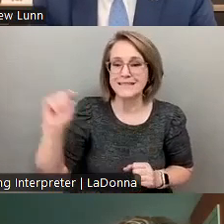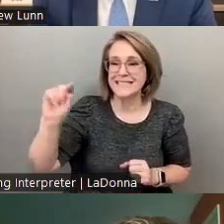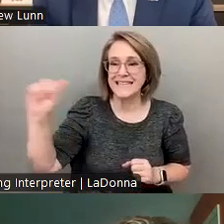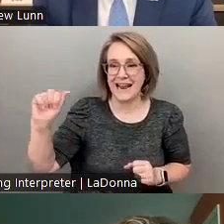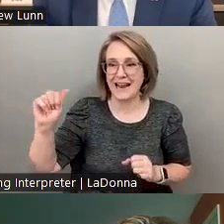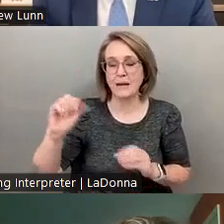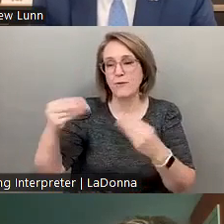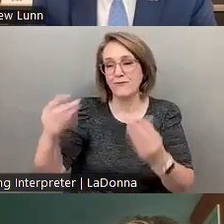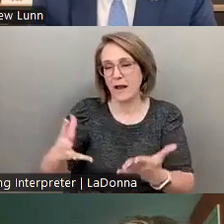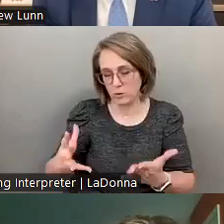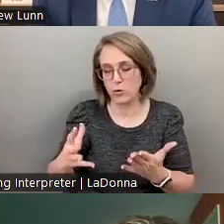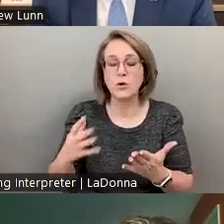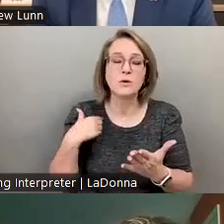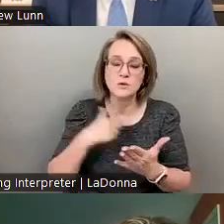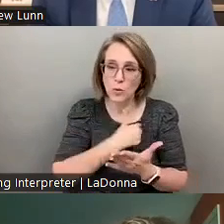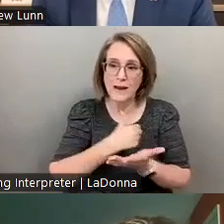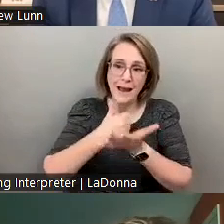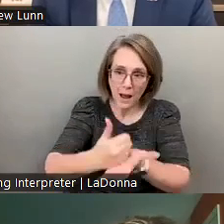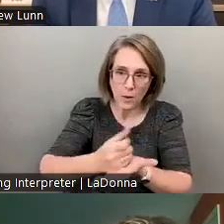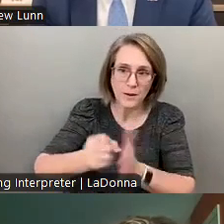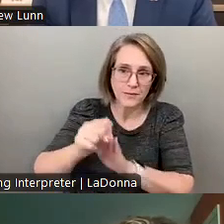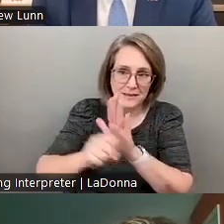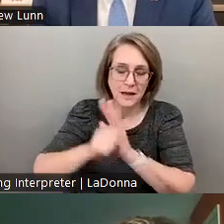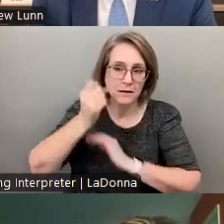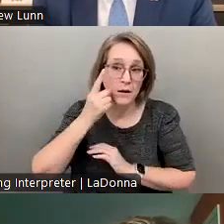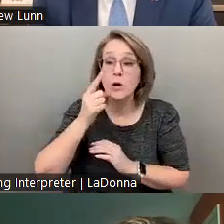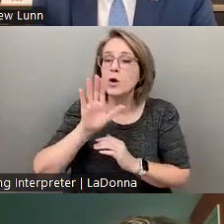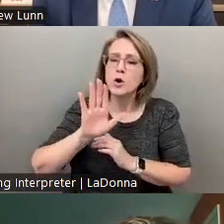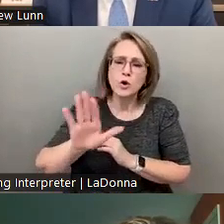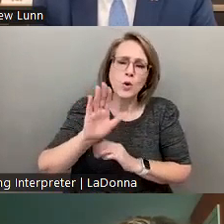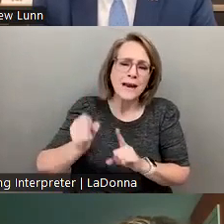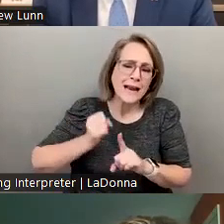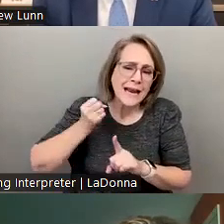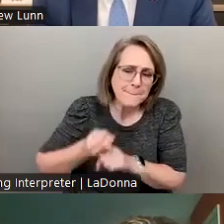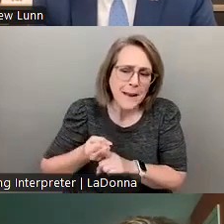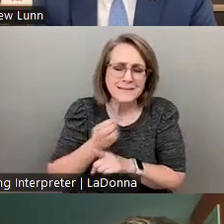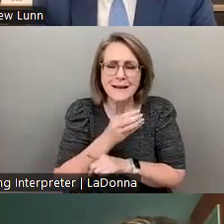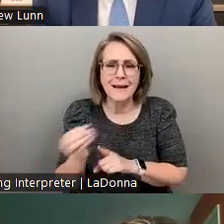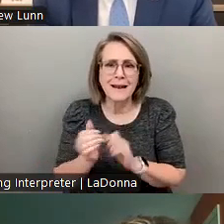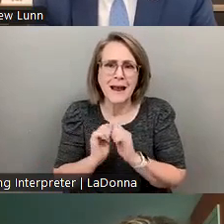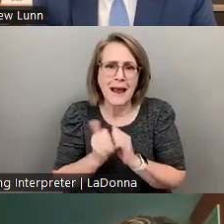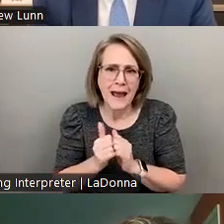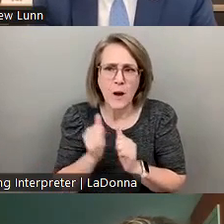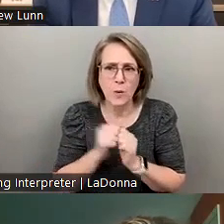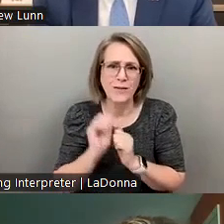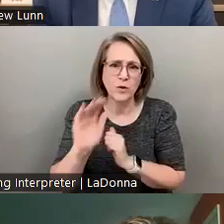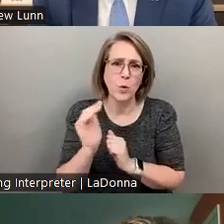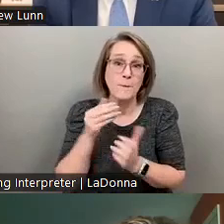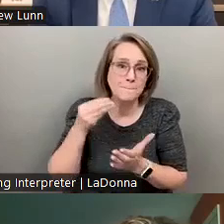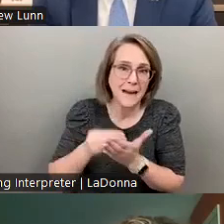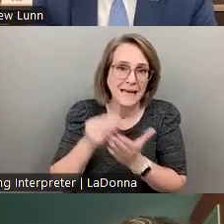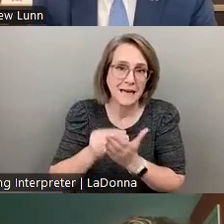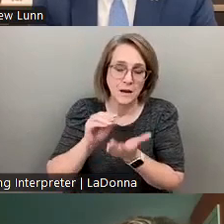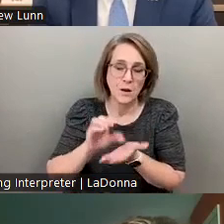around this to help states understand what impact they can make in that regard with this fairly limited amount of money.